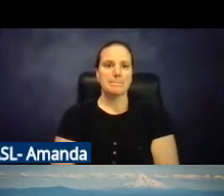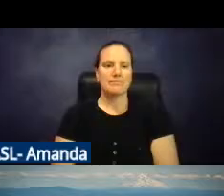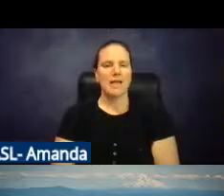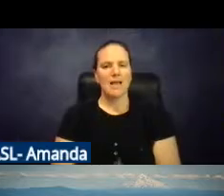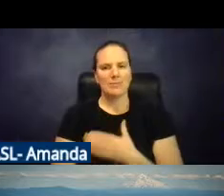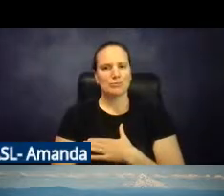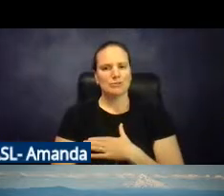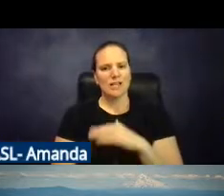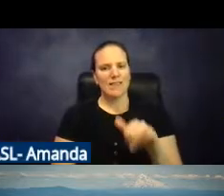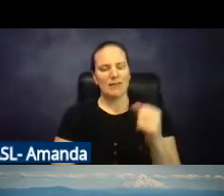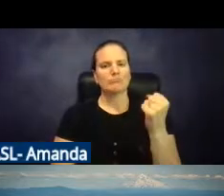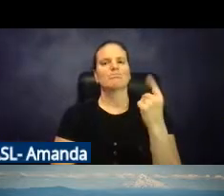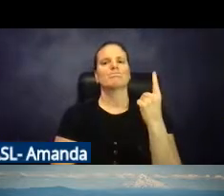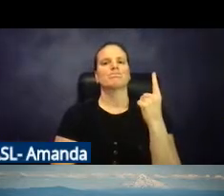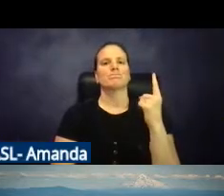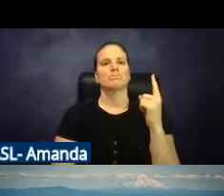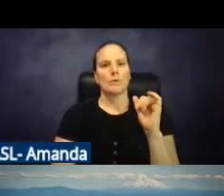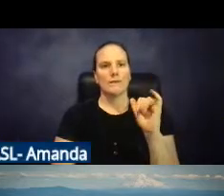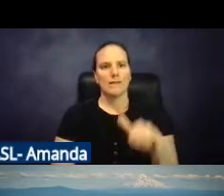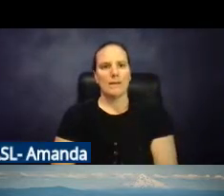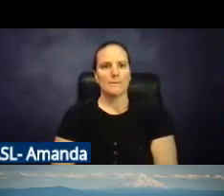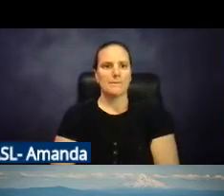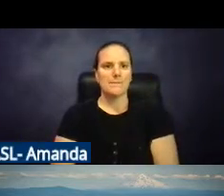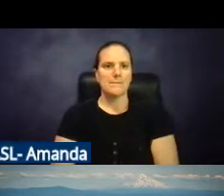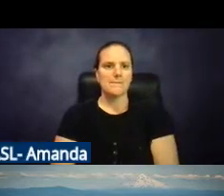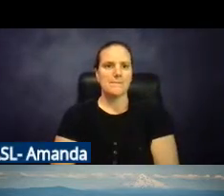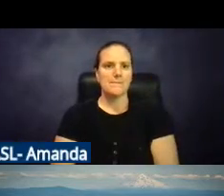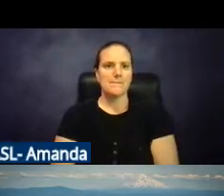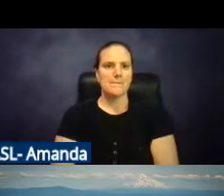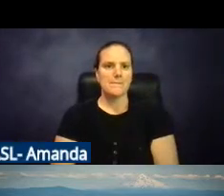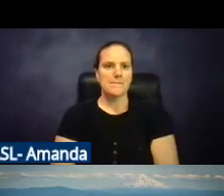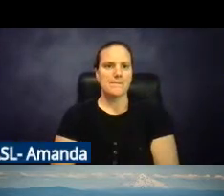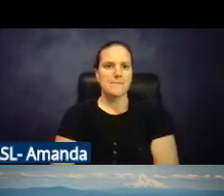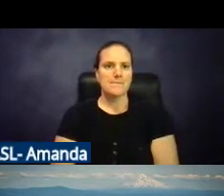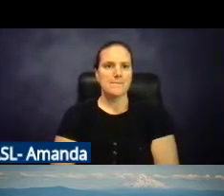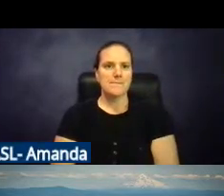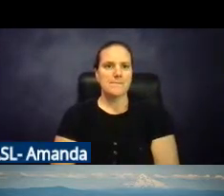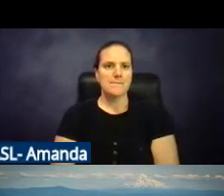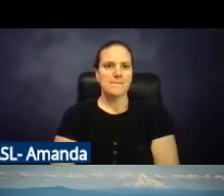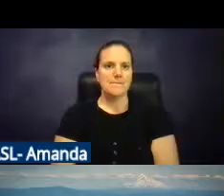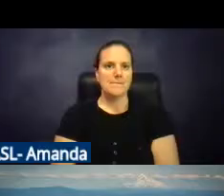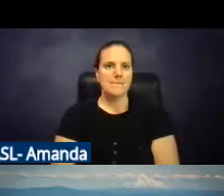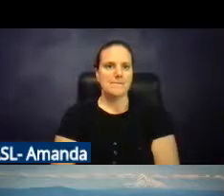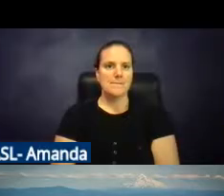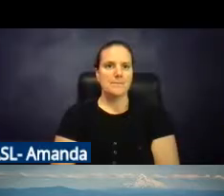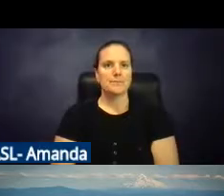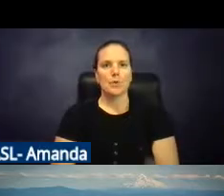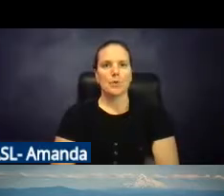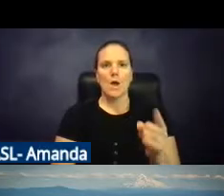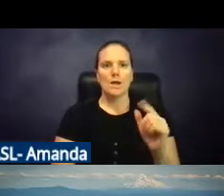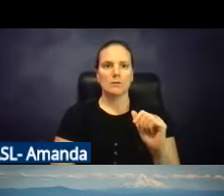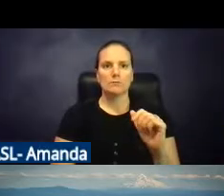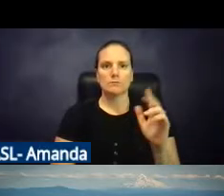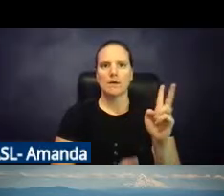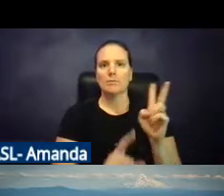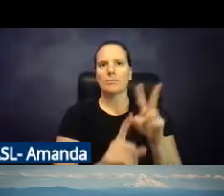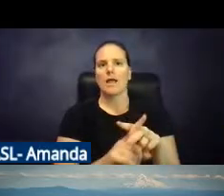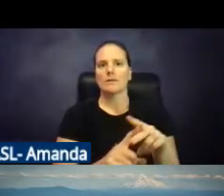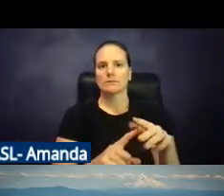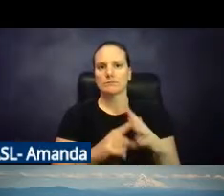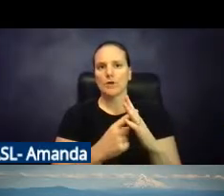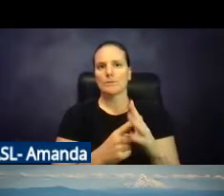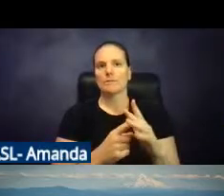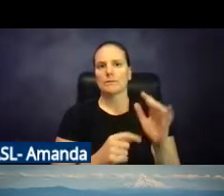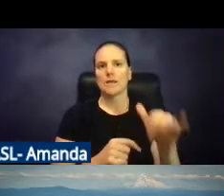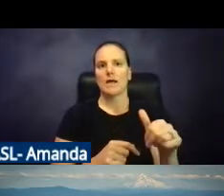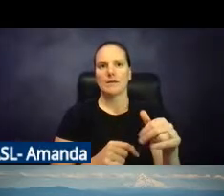perspective on that. I think necessarily that it says were things applied initially from